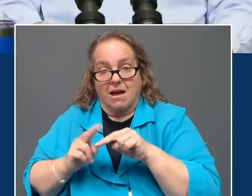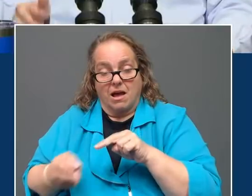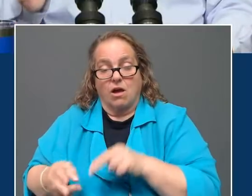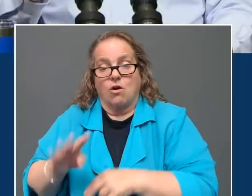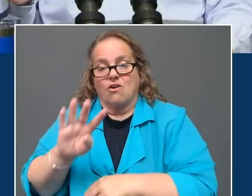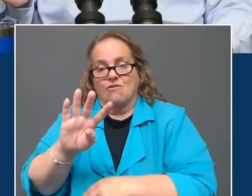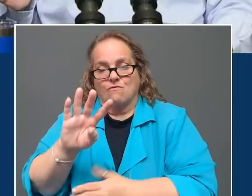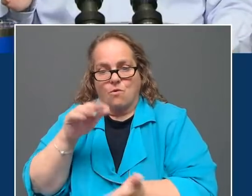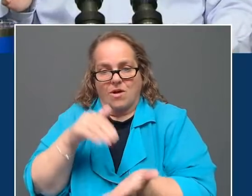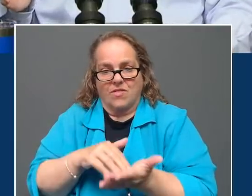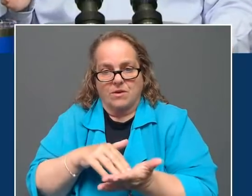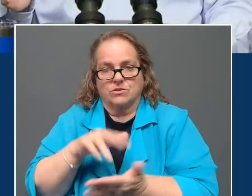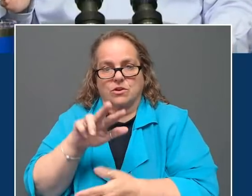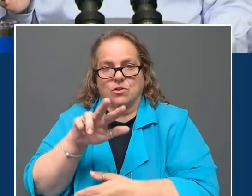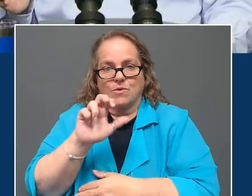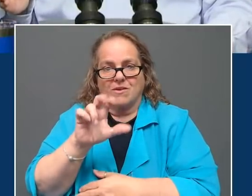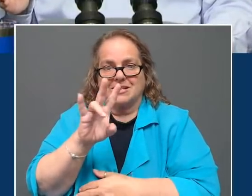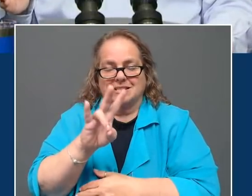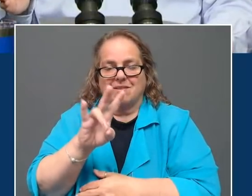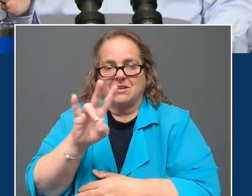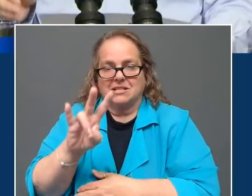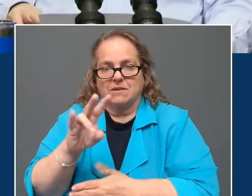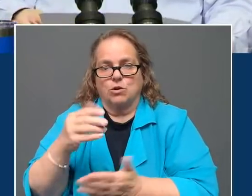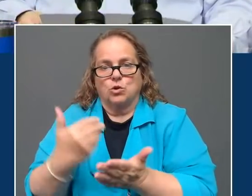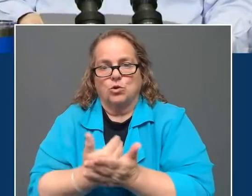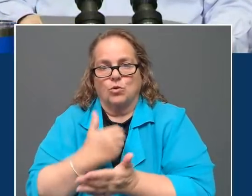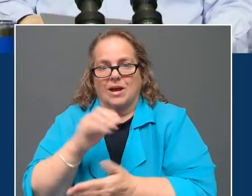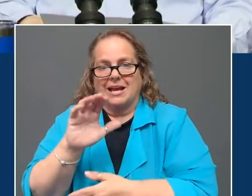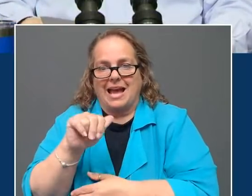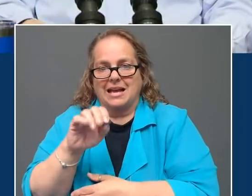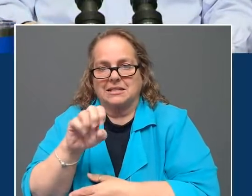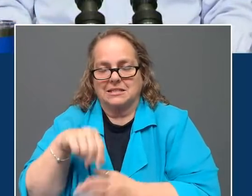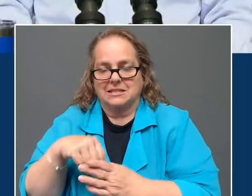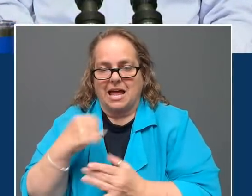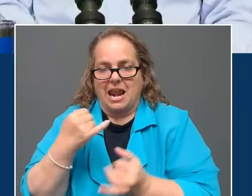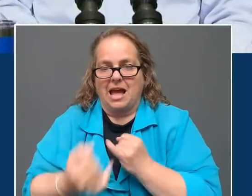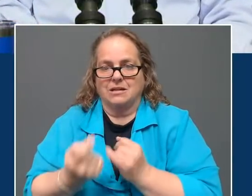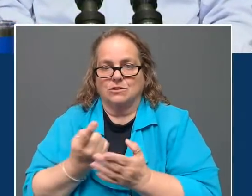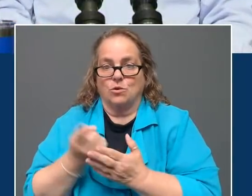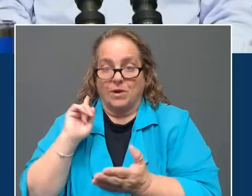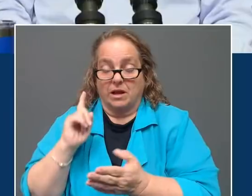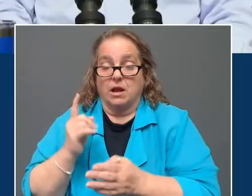4,377 new cases in this last week. The week before,